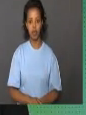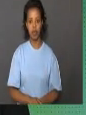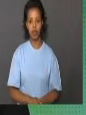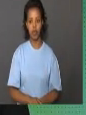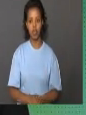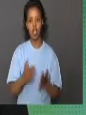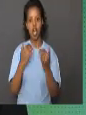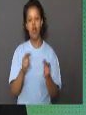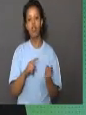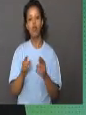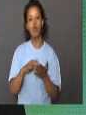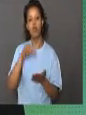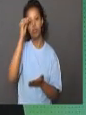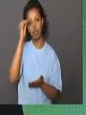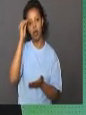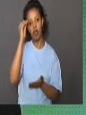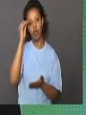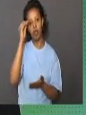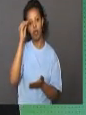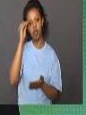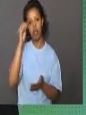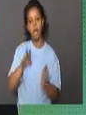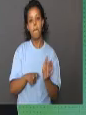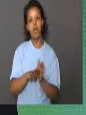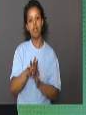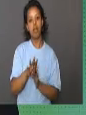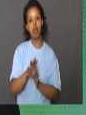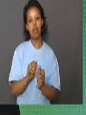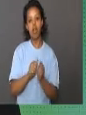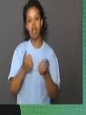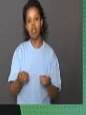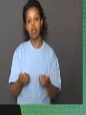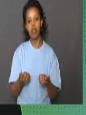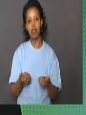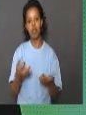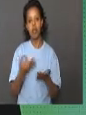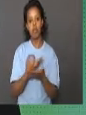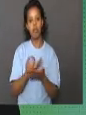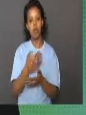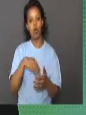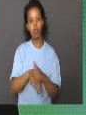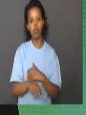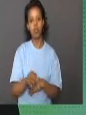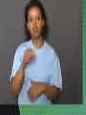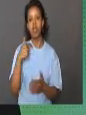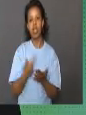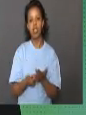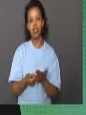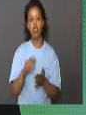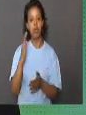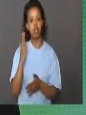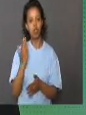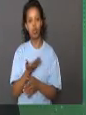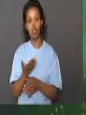We are going to learn how bacteria are used to produce some of these